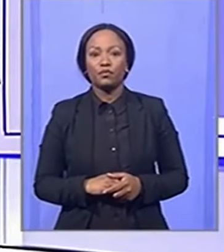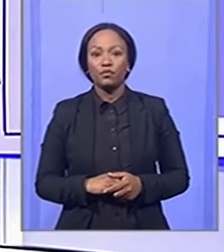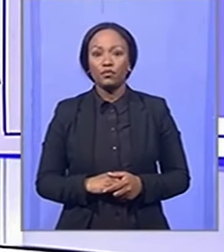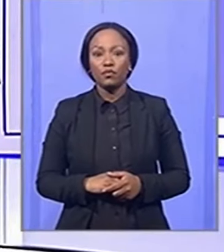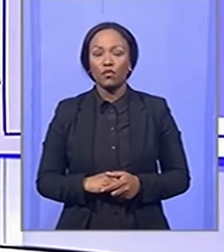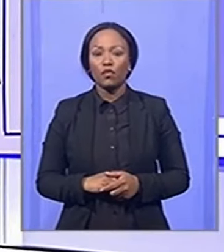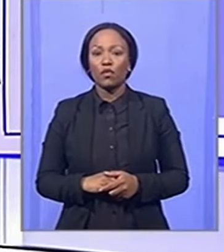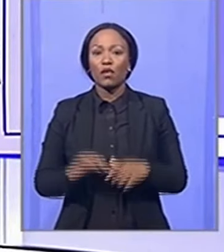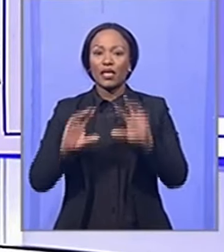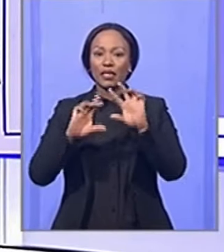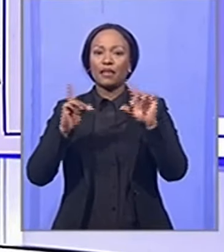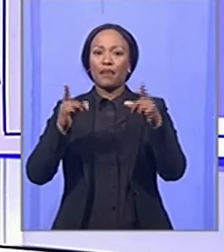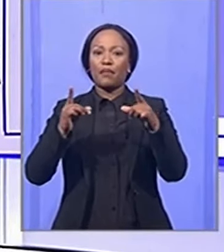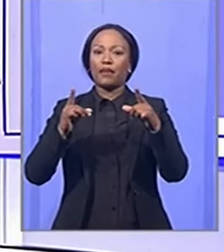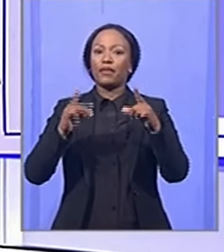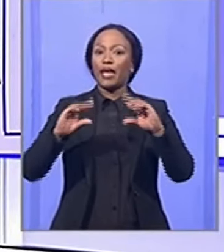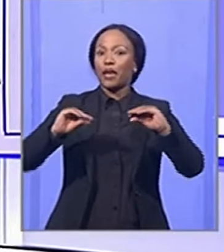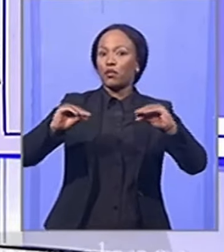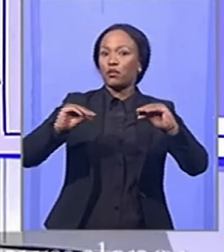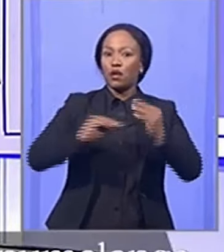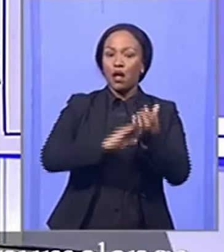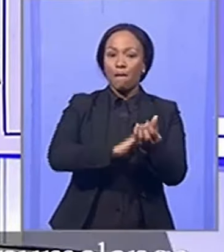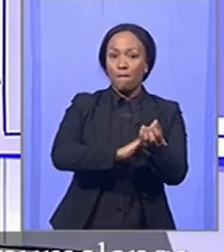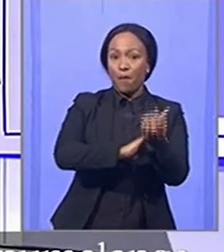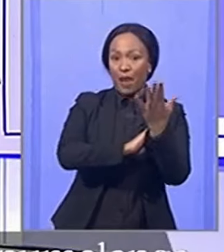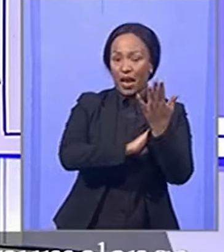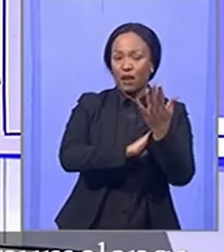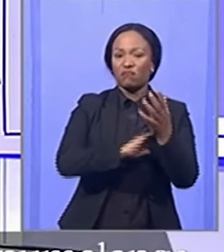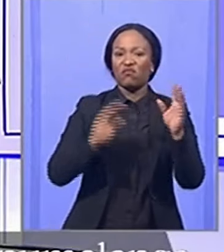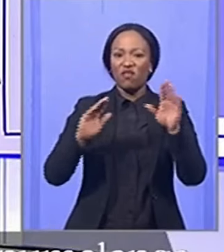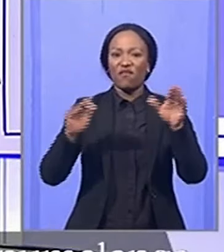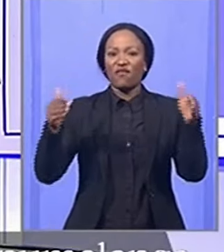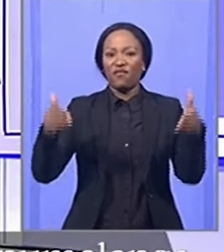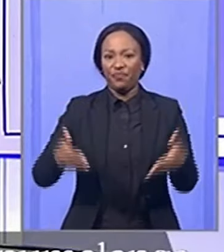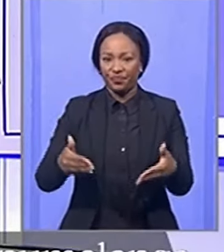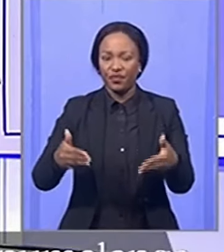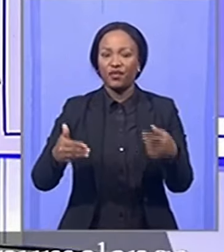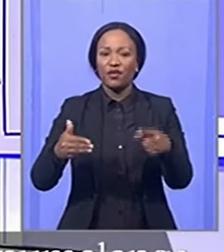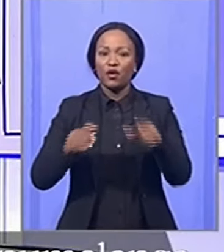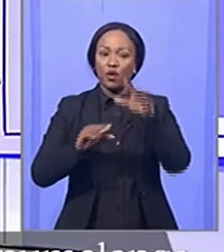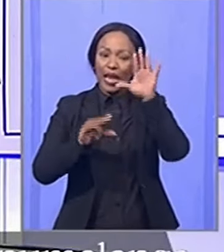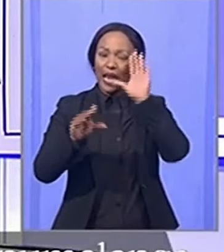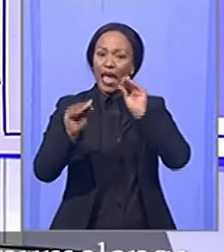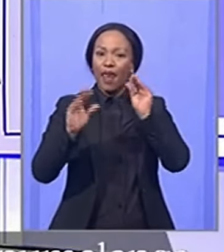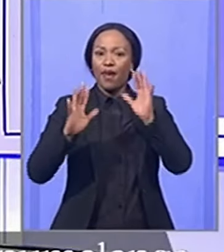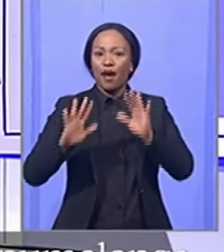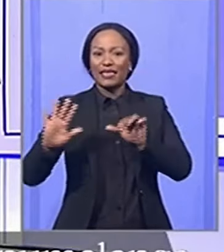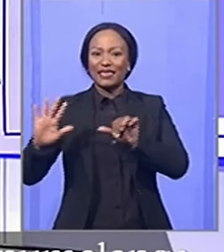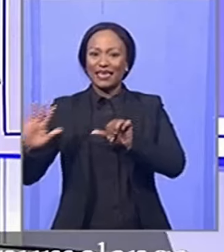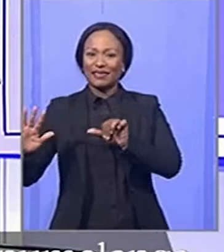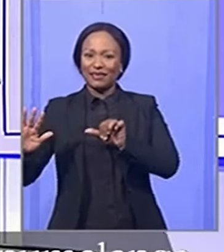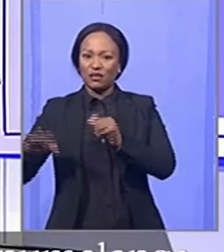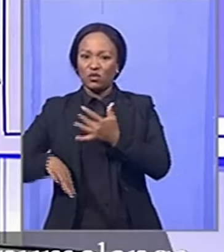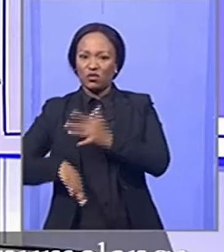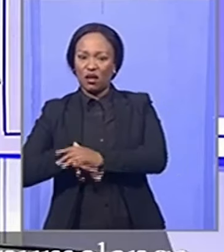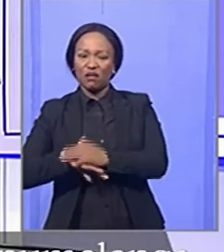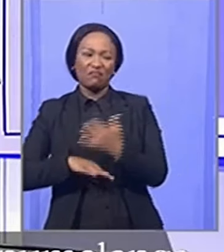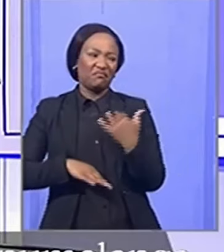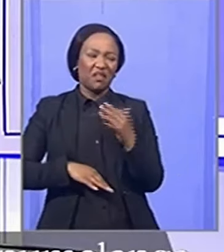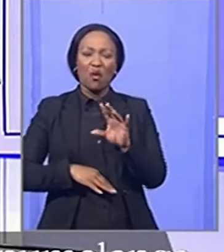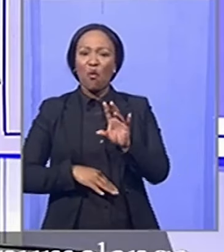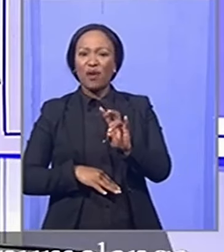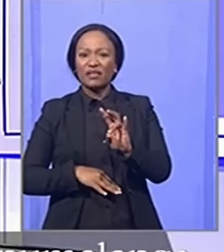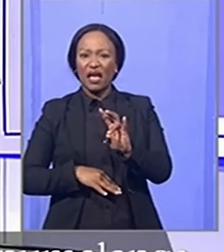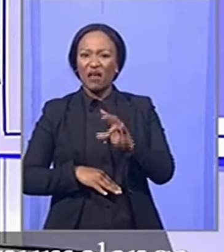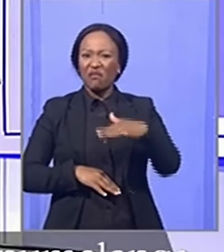Lefapha la Thuto Mpumalanga ke lona le tlilo etsa mosebetsi wa lepato la barutwana ba tshiletseng ba hlokahetseng ka laboraro motseng